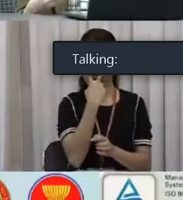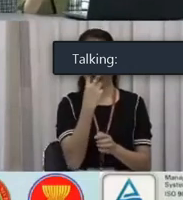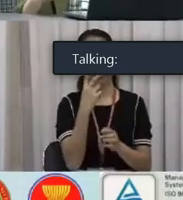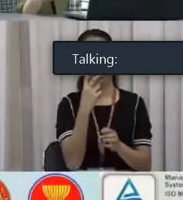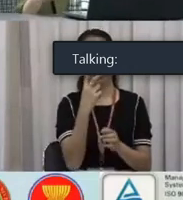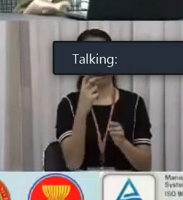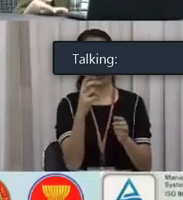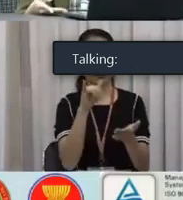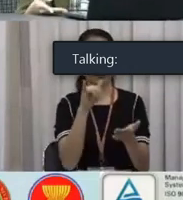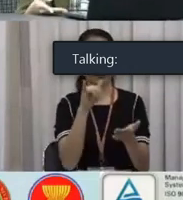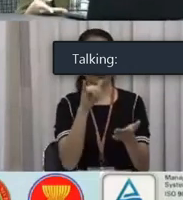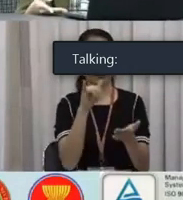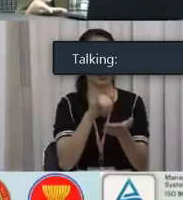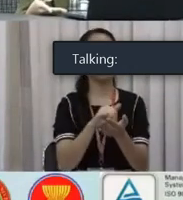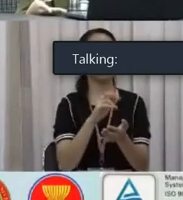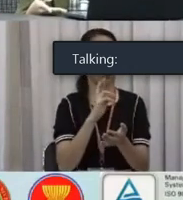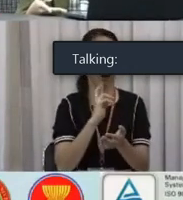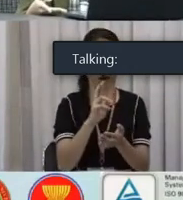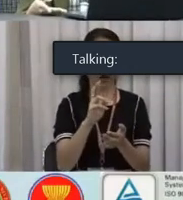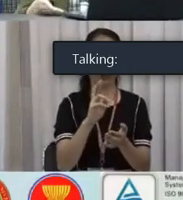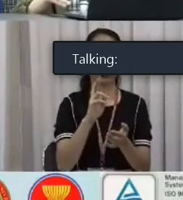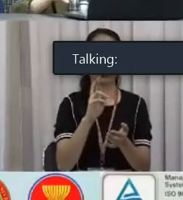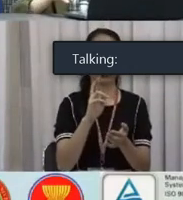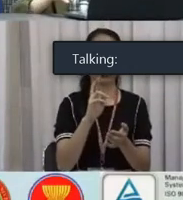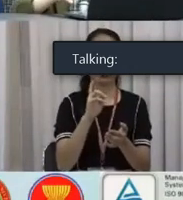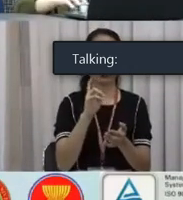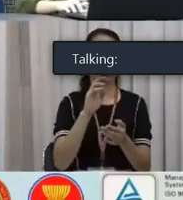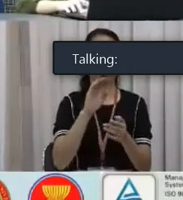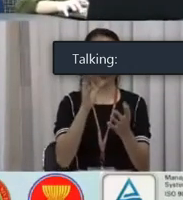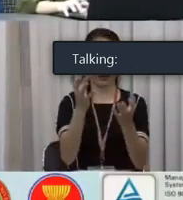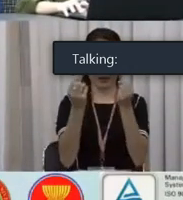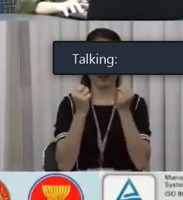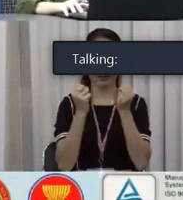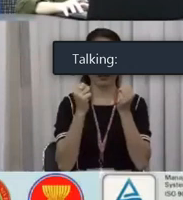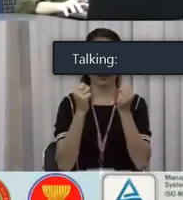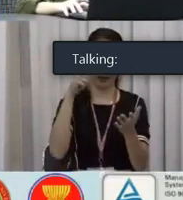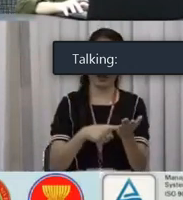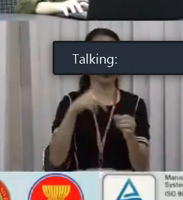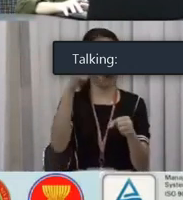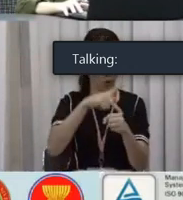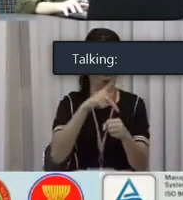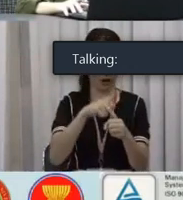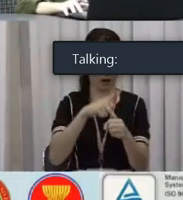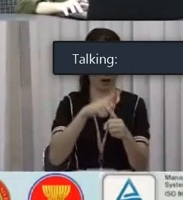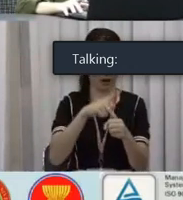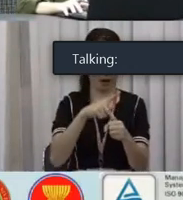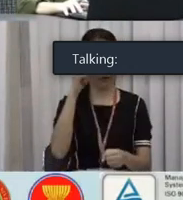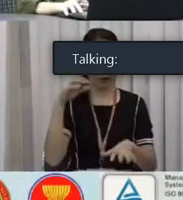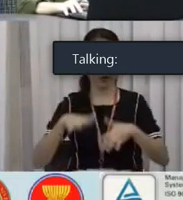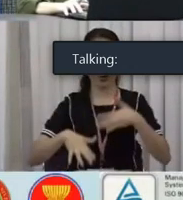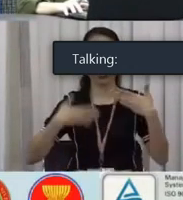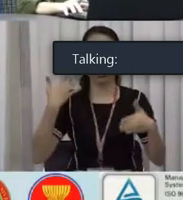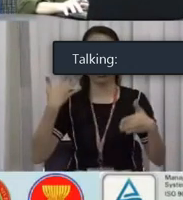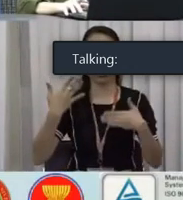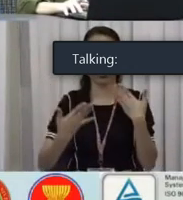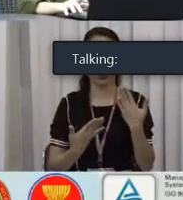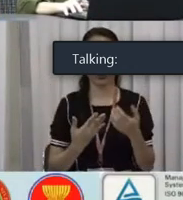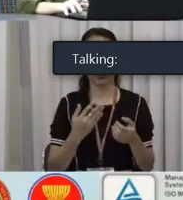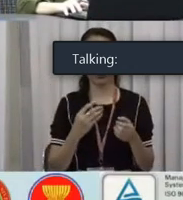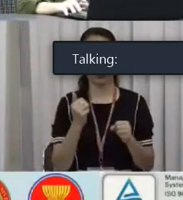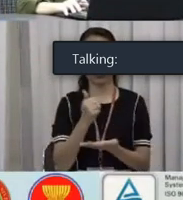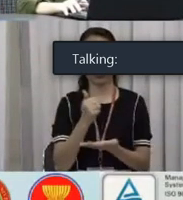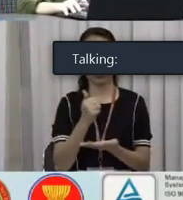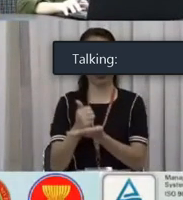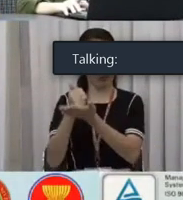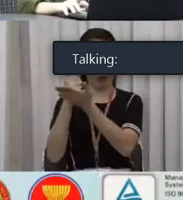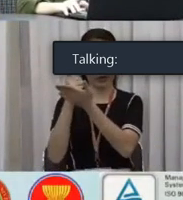kanang mga bungol. So sila ang maka-benefit ani nga program. For the Youth